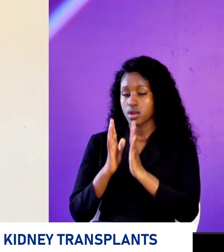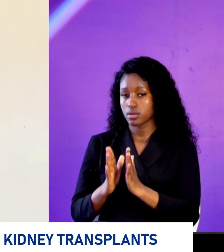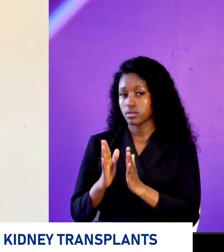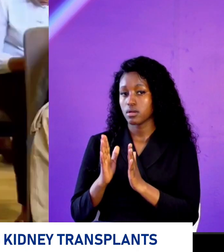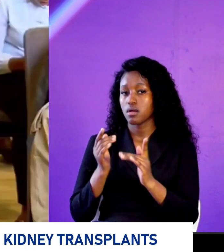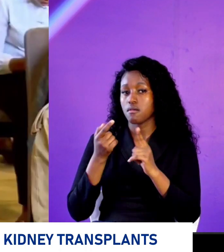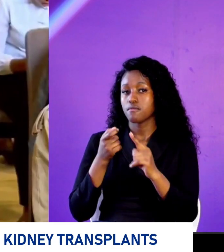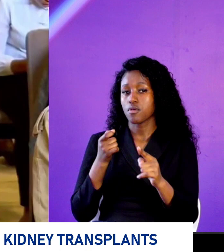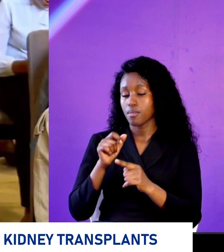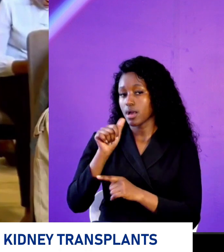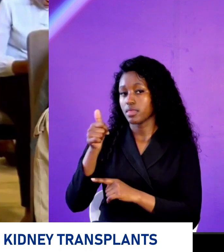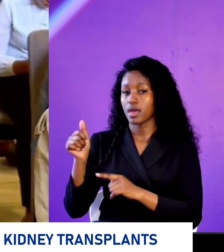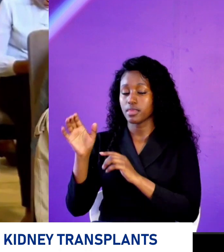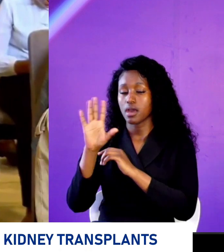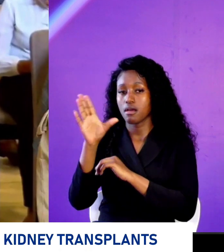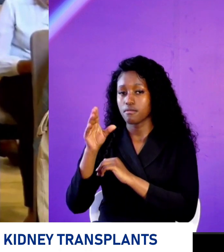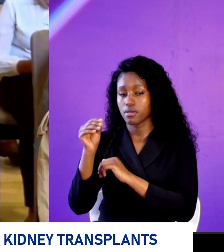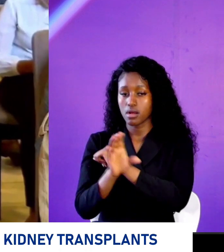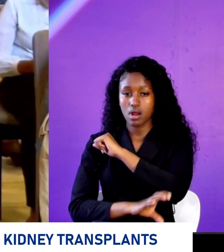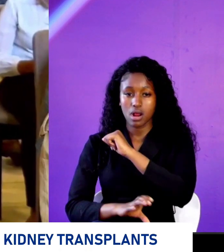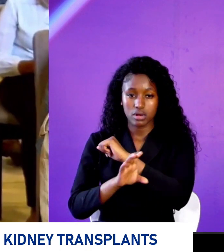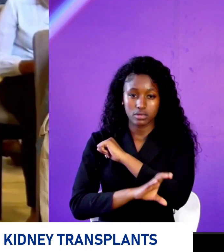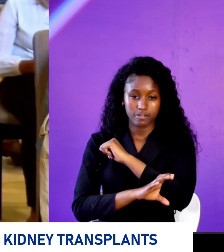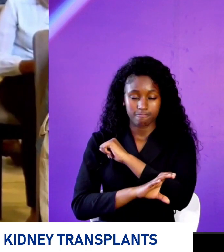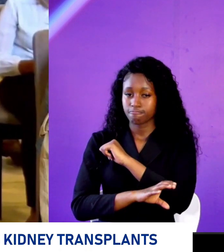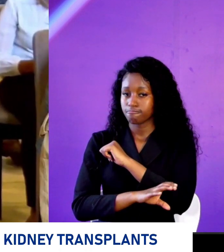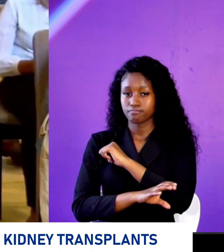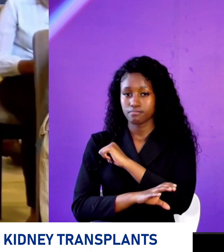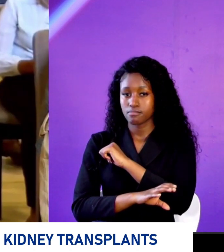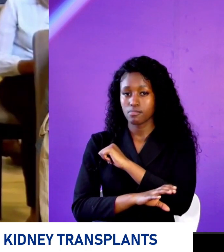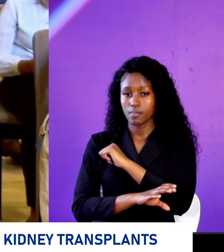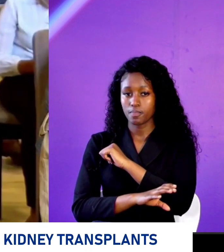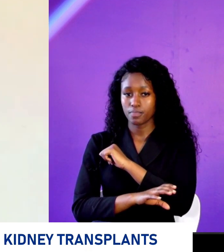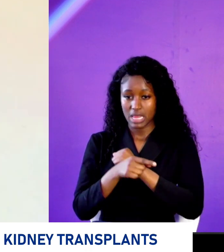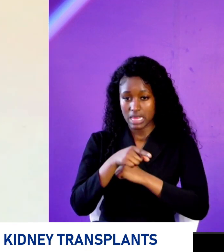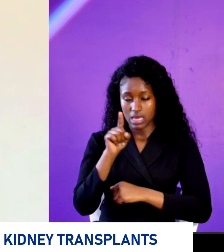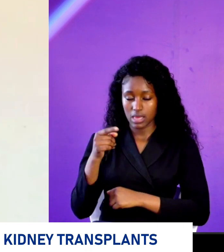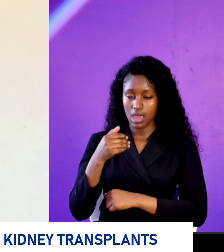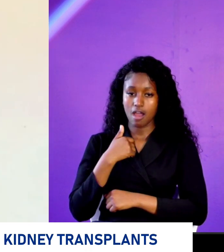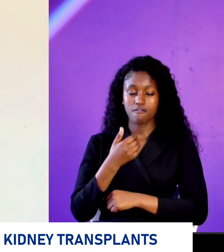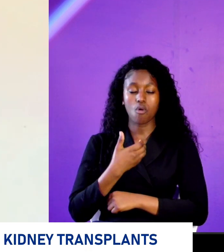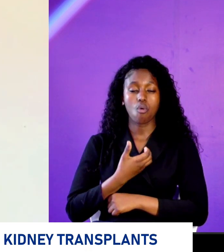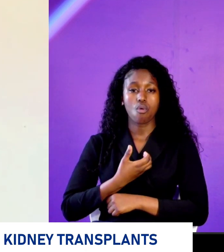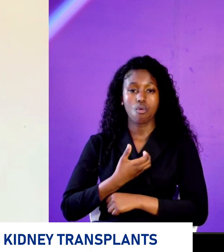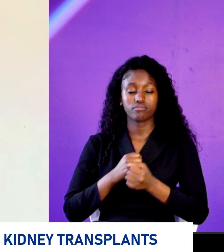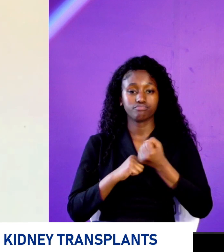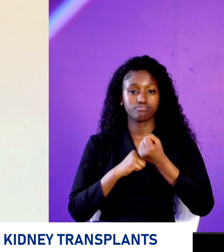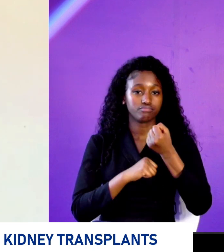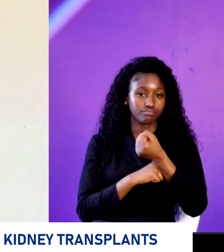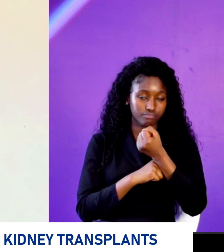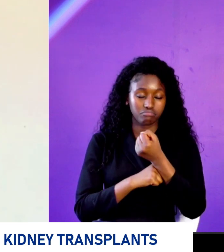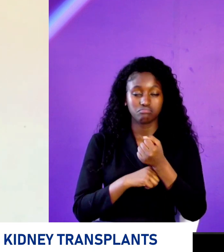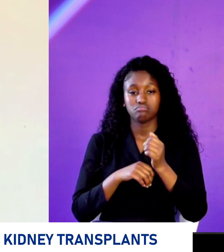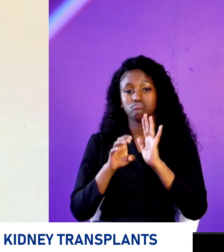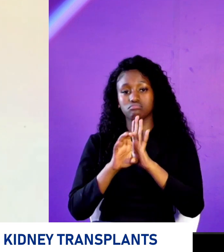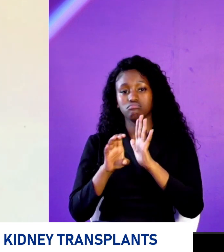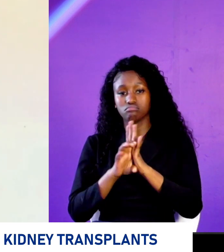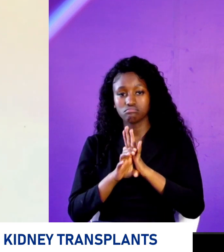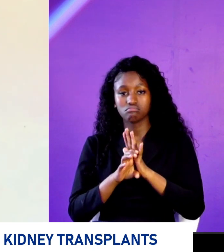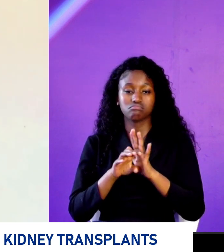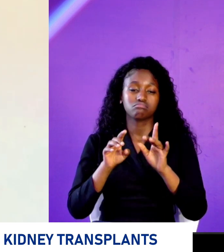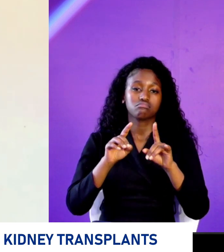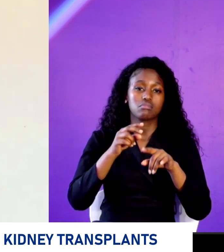Other African countries, apart from Kenya, they brought their own donors. If Mishra and